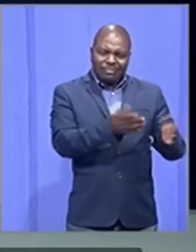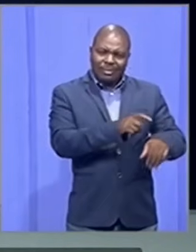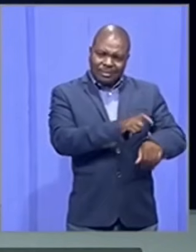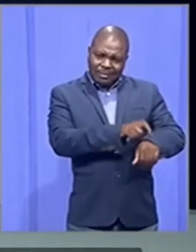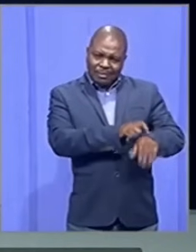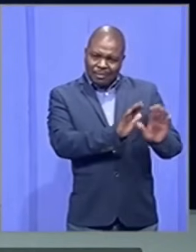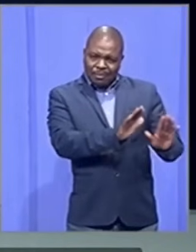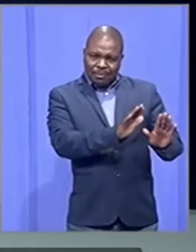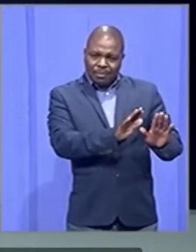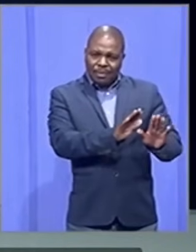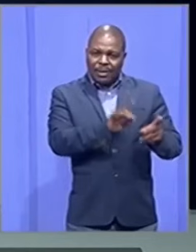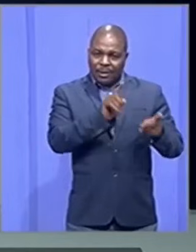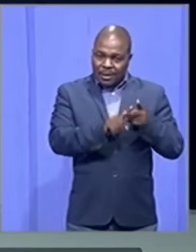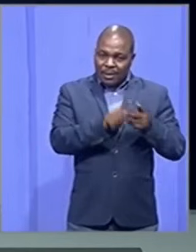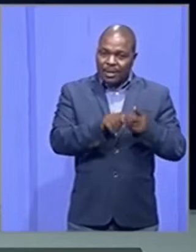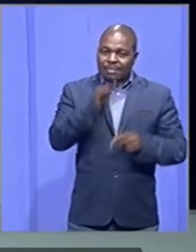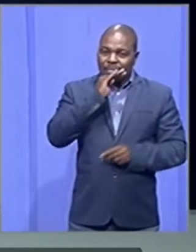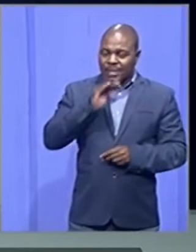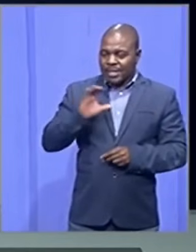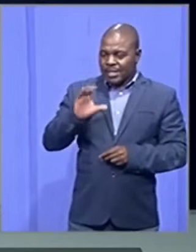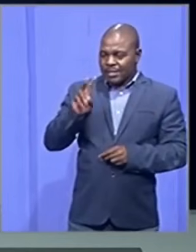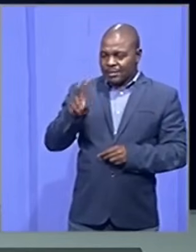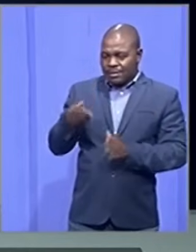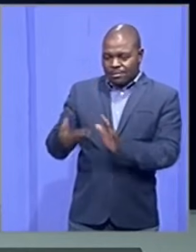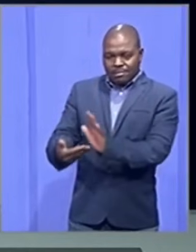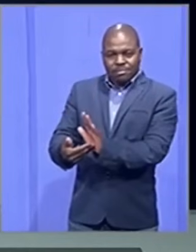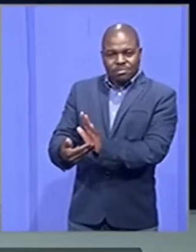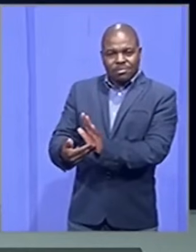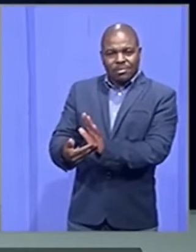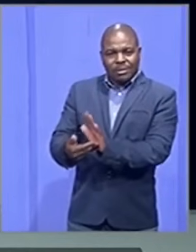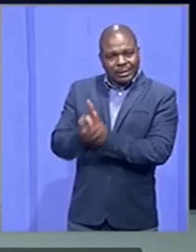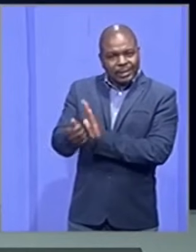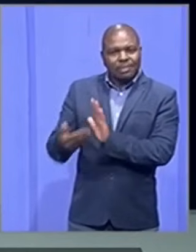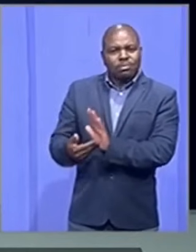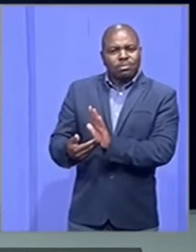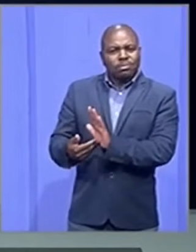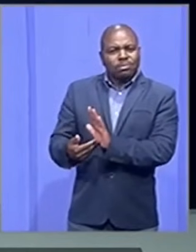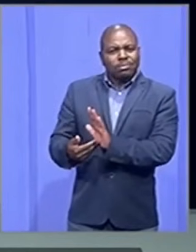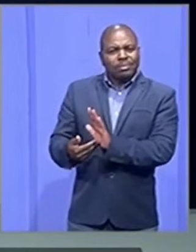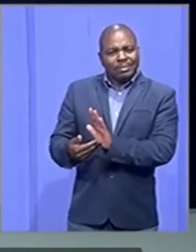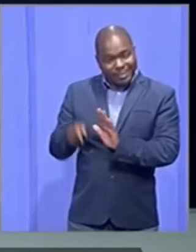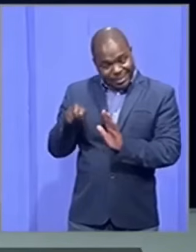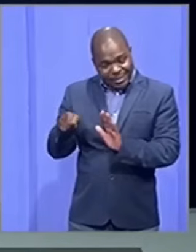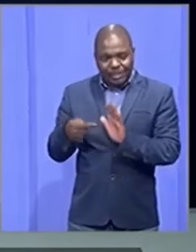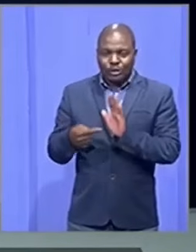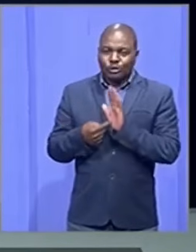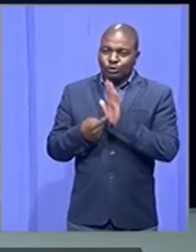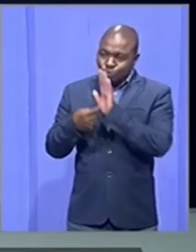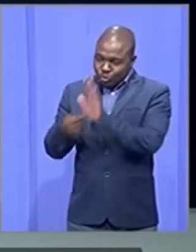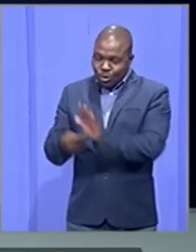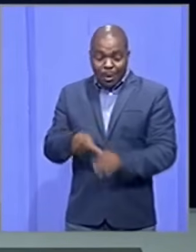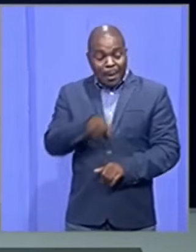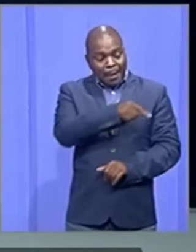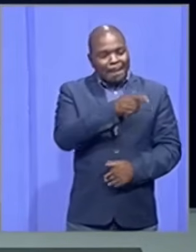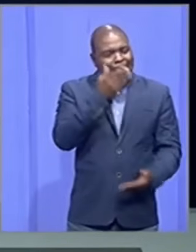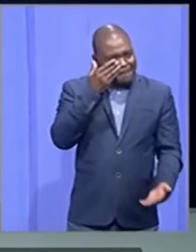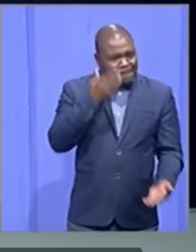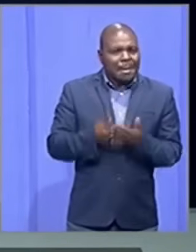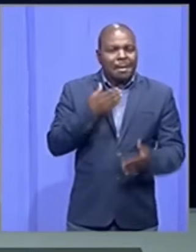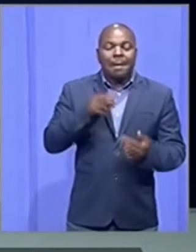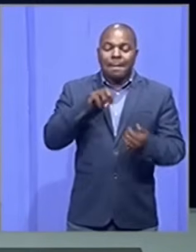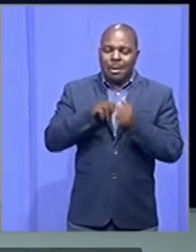hae motho eno e sentse bua hore o na le potential ya ho etsa mosebetsi ona ke hona e o bontshang ho potential e ngata ho motho ena bothata